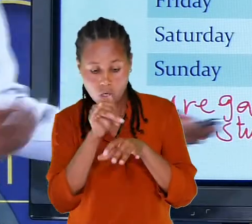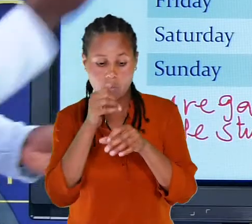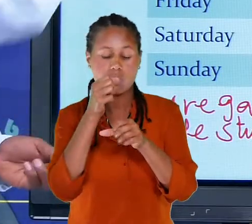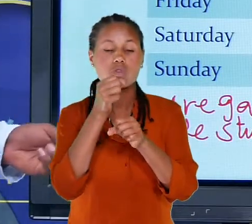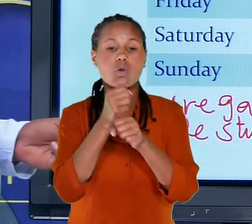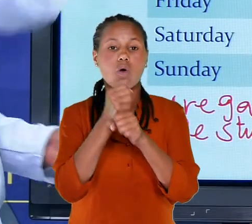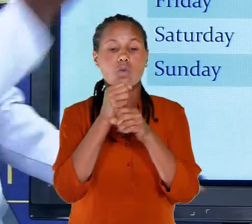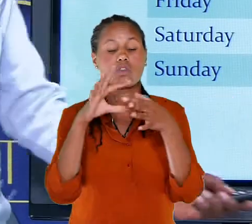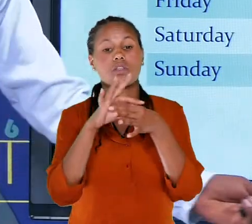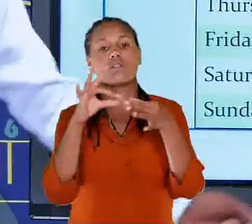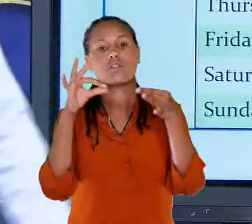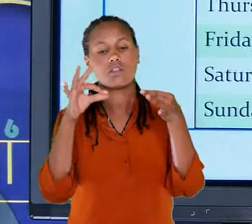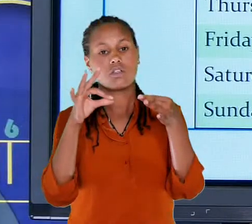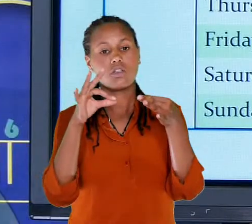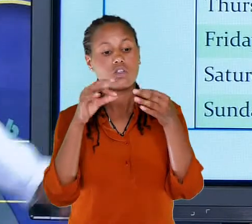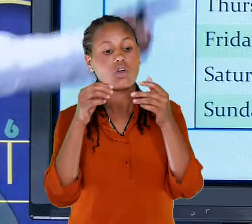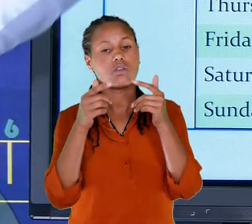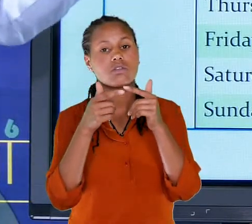The next one.